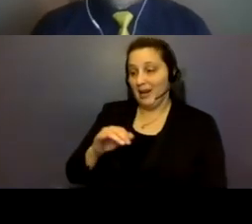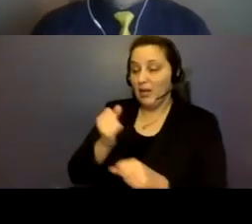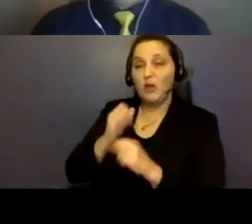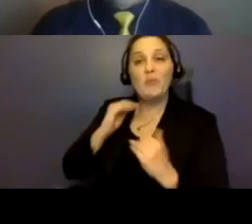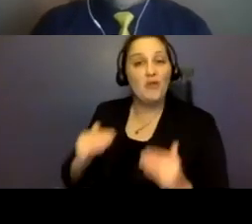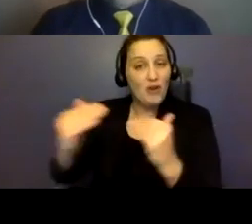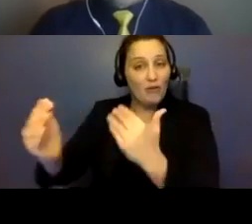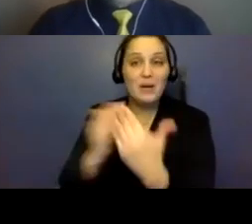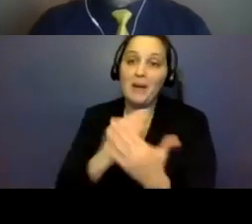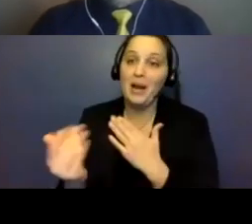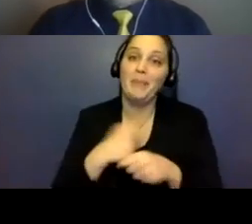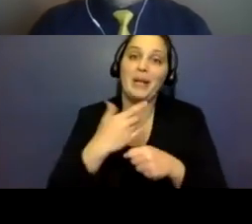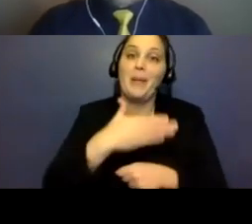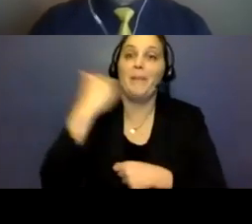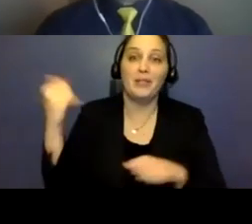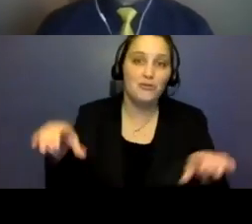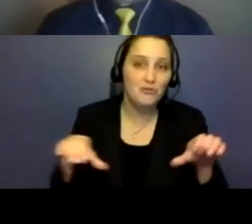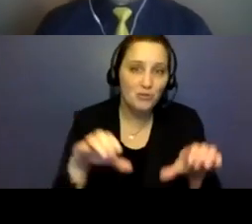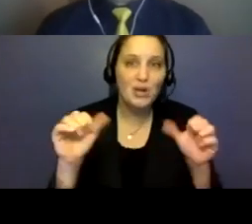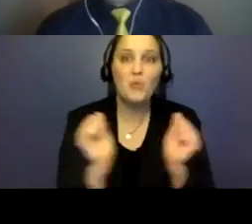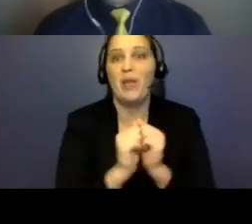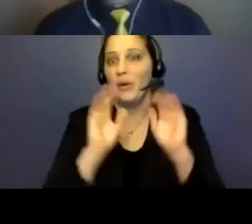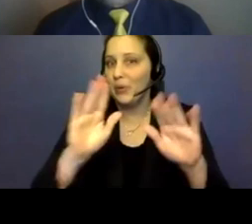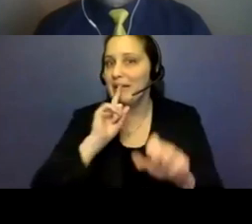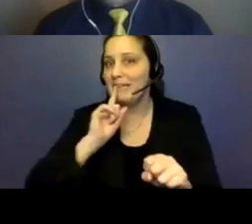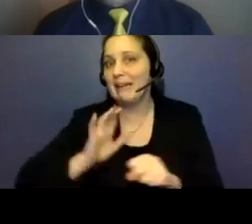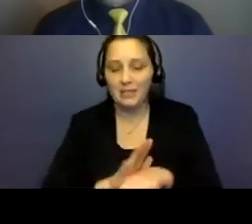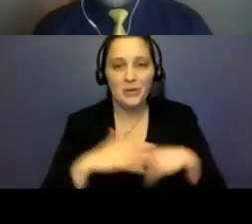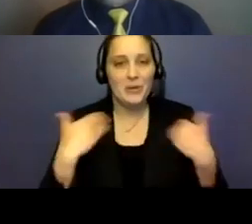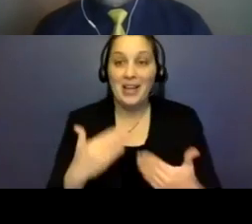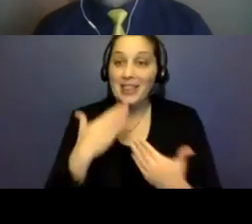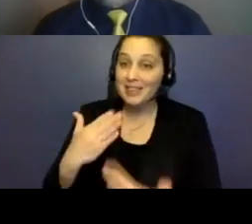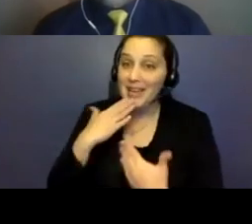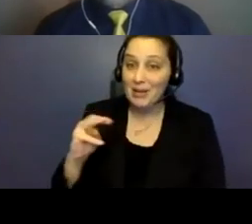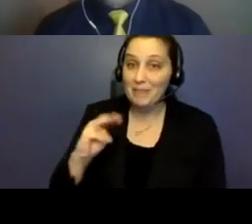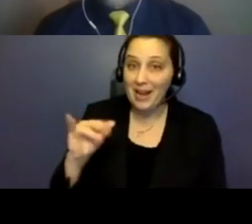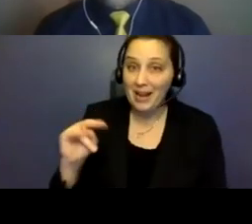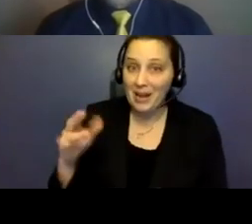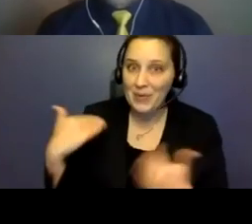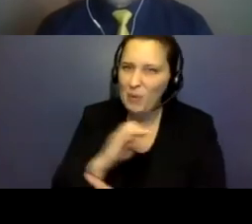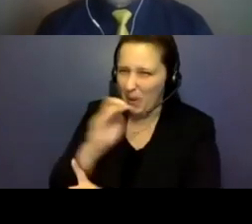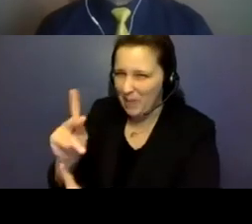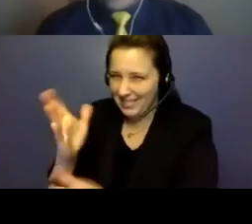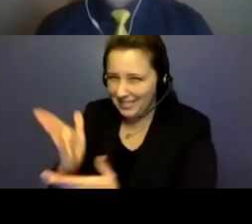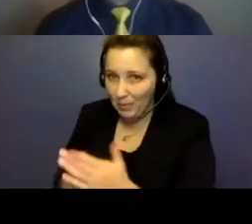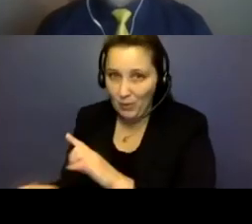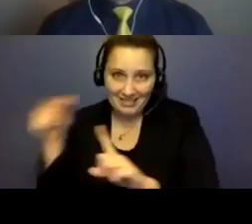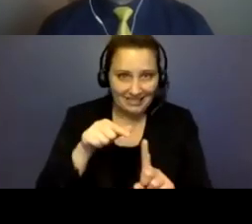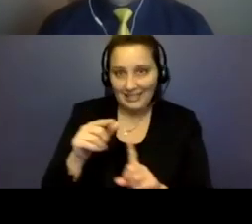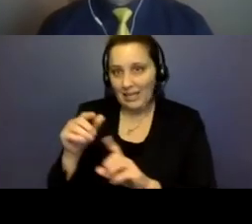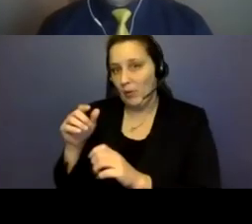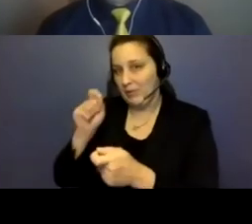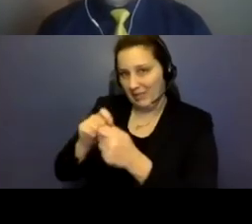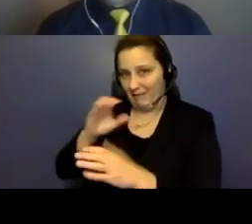know, making the best and doing it with great dedication. Thank you, Manny, so much. We'll come back because we want to have a